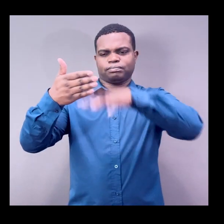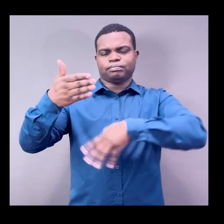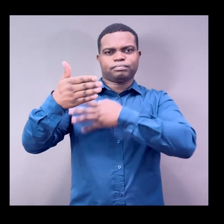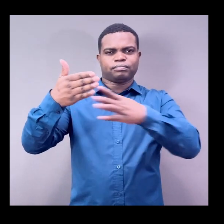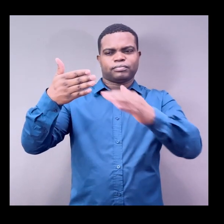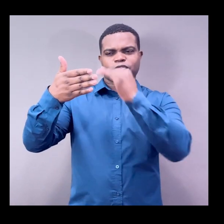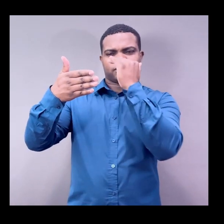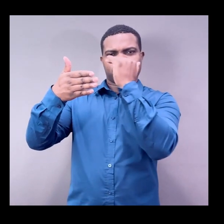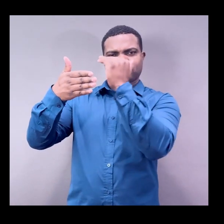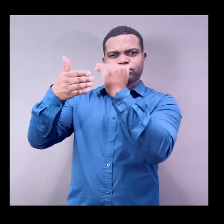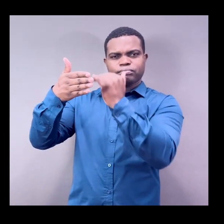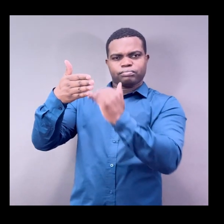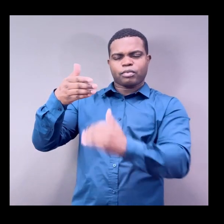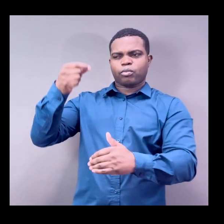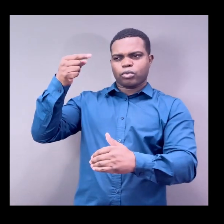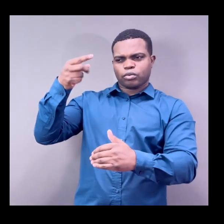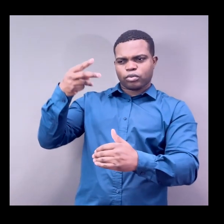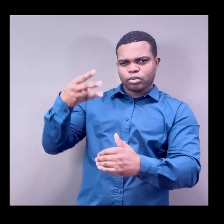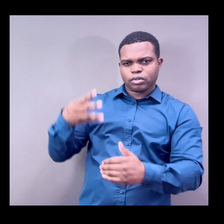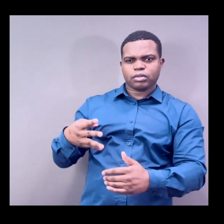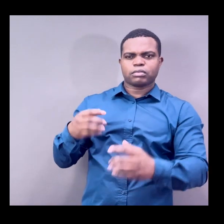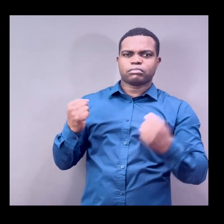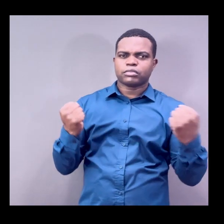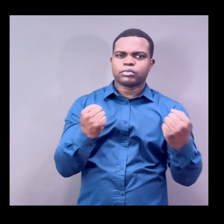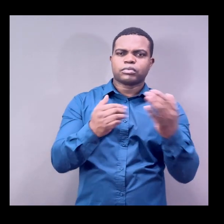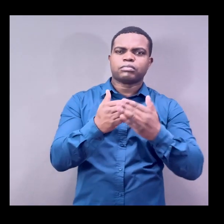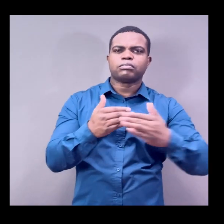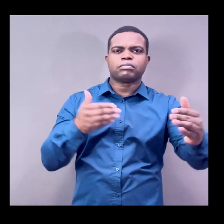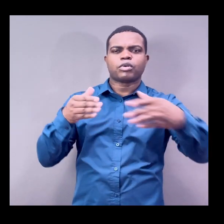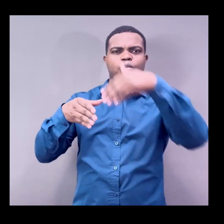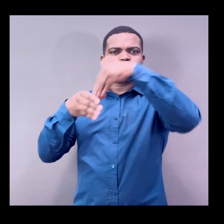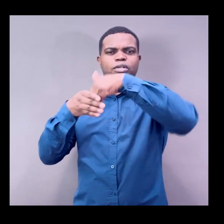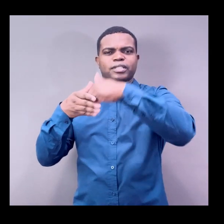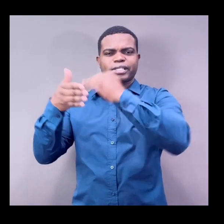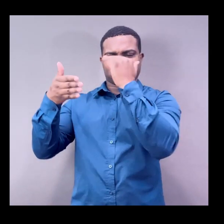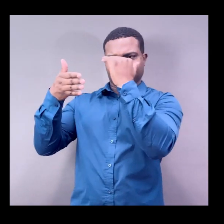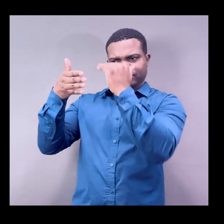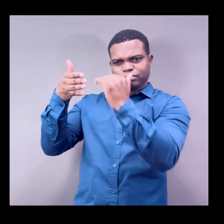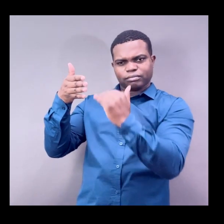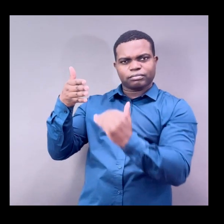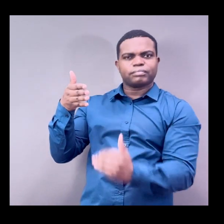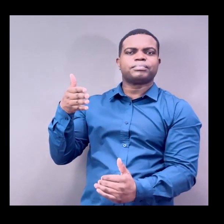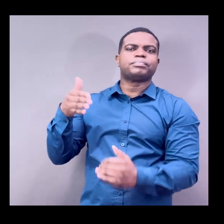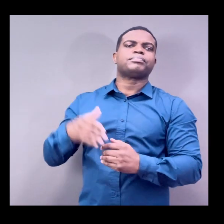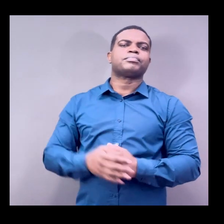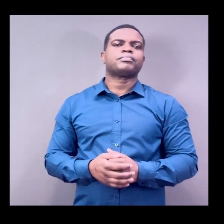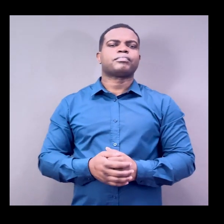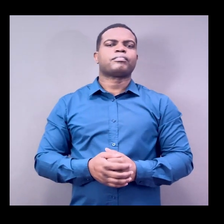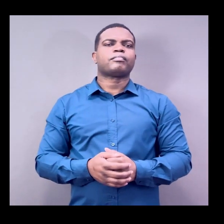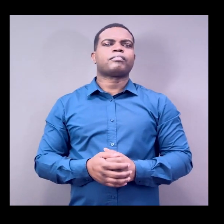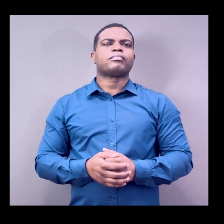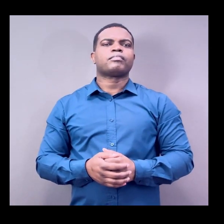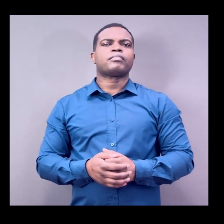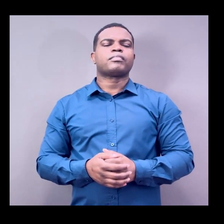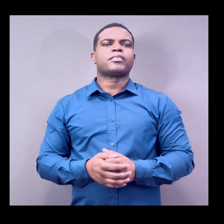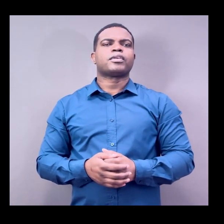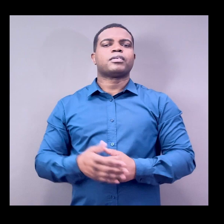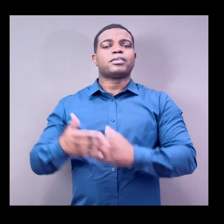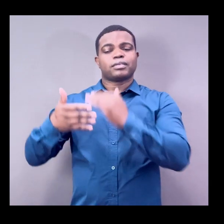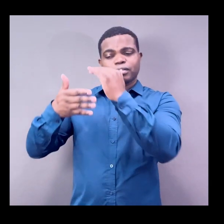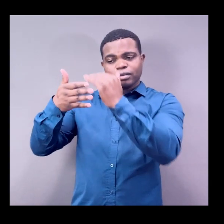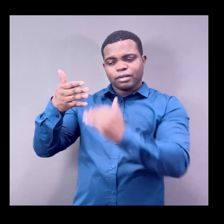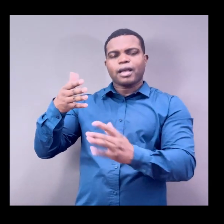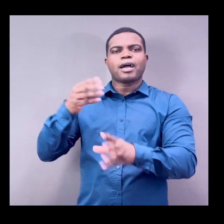of content. So under the table of content, we have introduction, where you will talk about the overview of